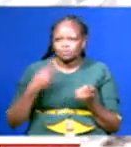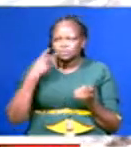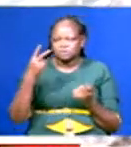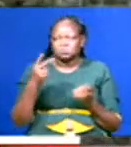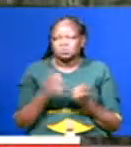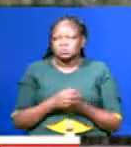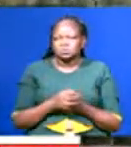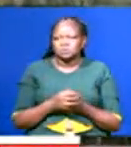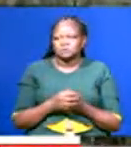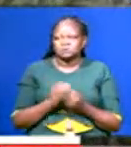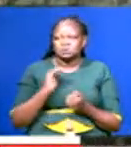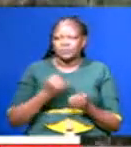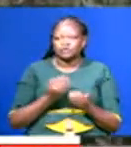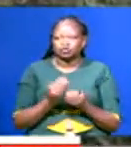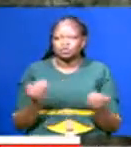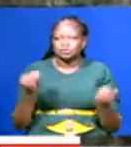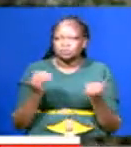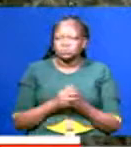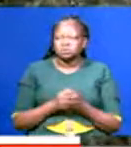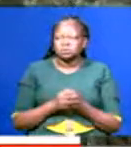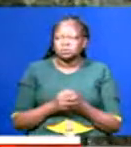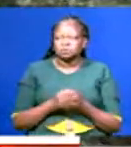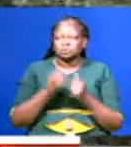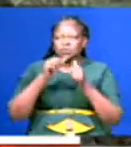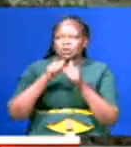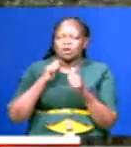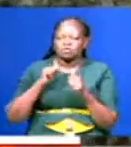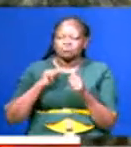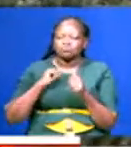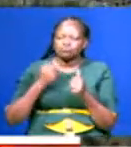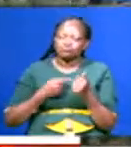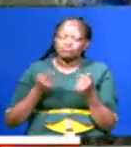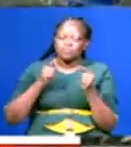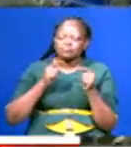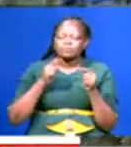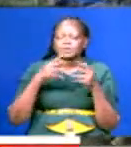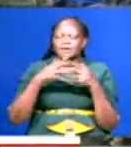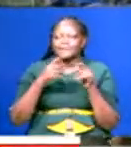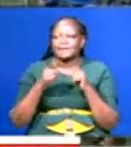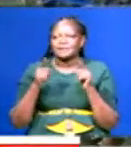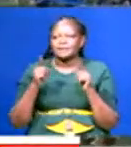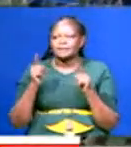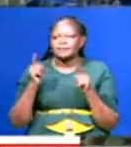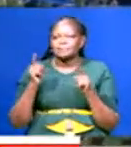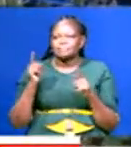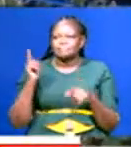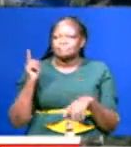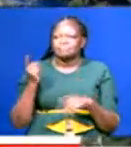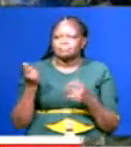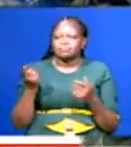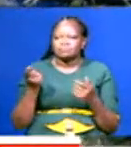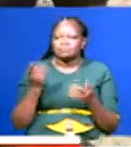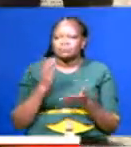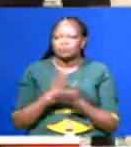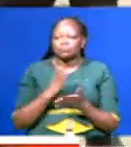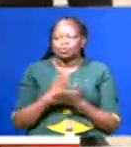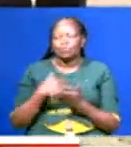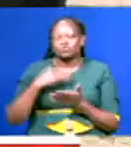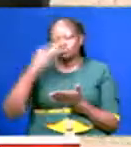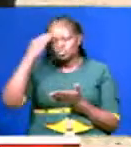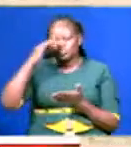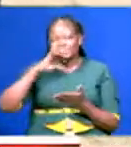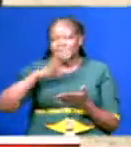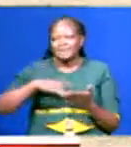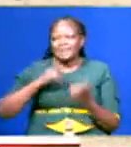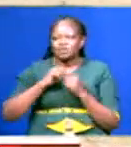to see our children. No, actually they were denying us to get to the gate, but I've managed to get her, whatever. I have to be assured that my son is okay.